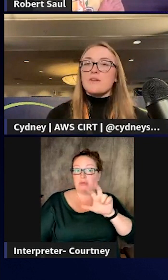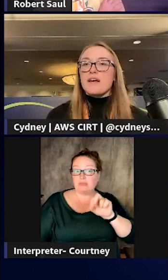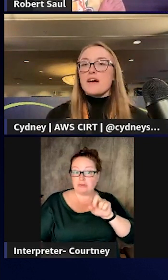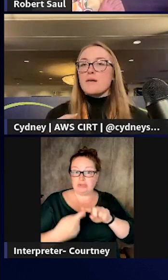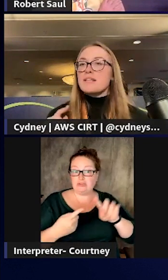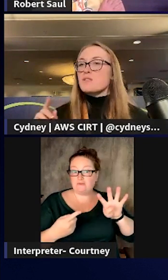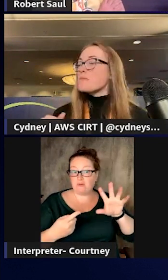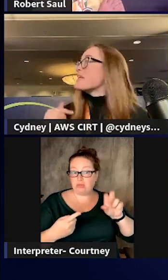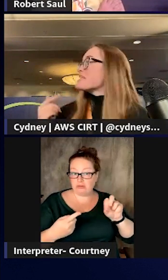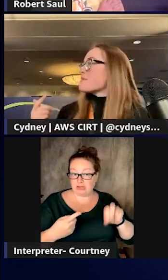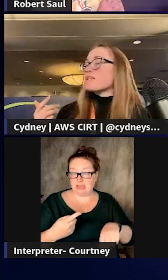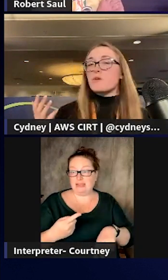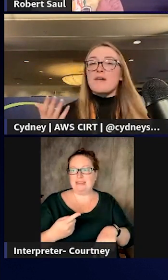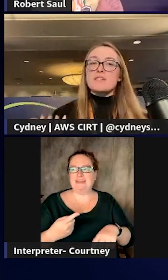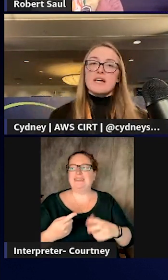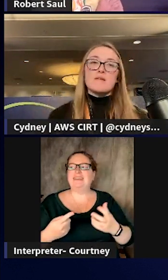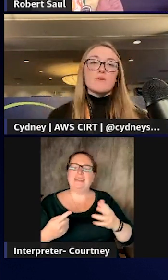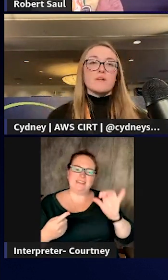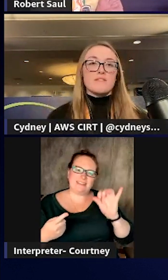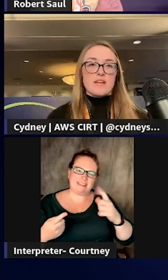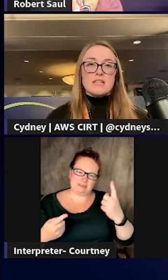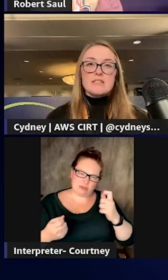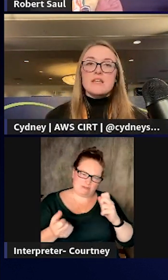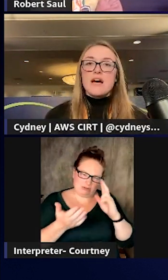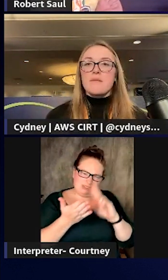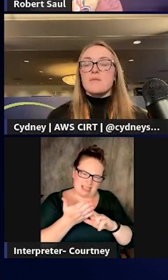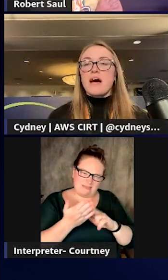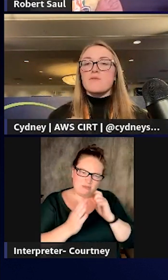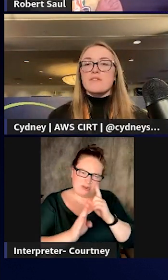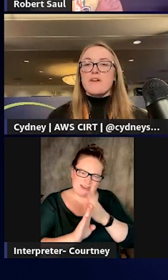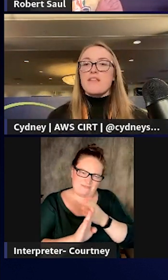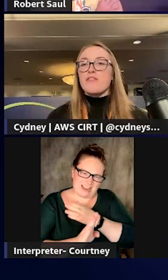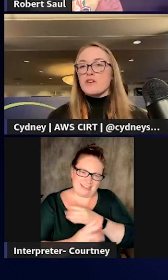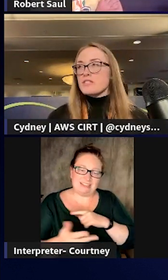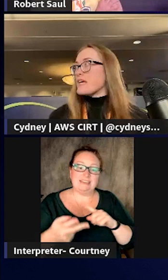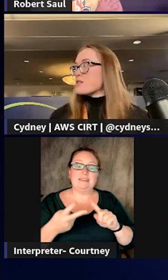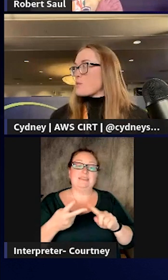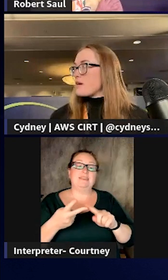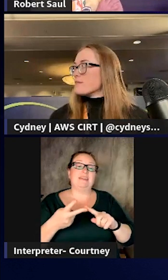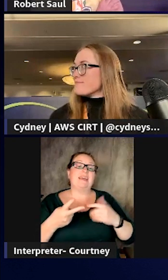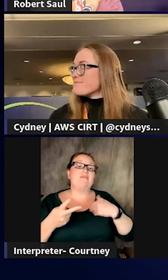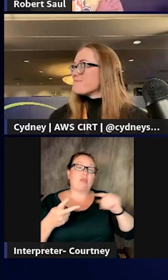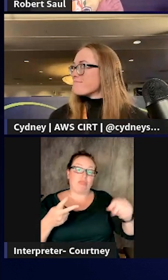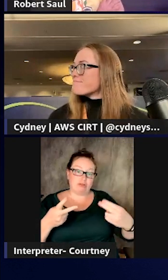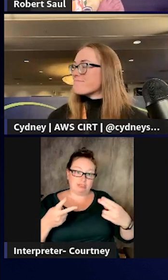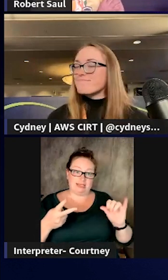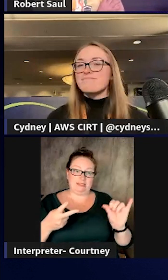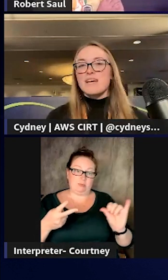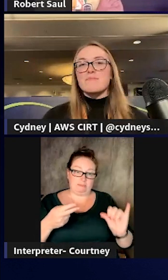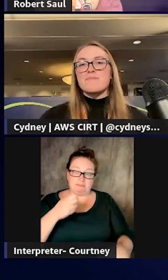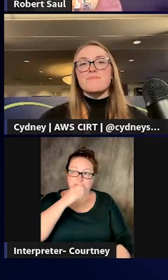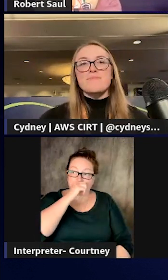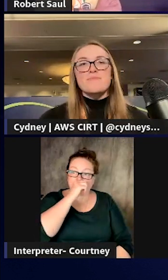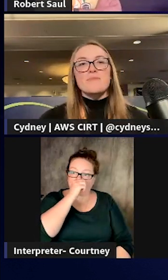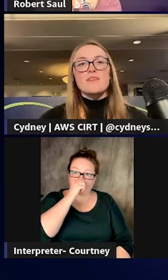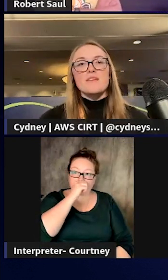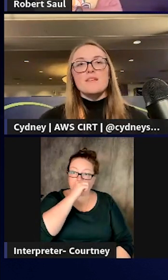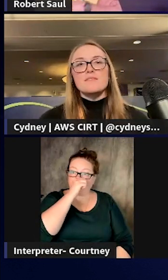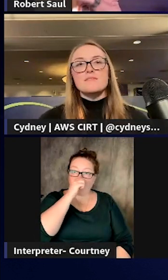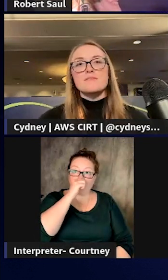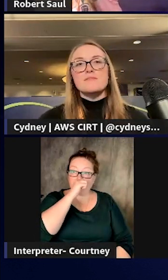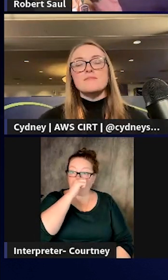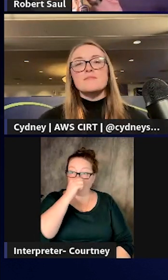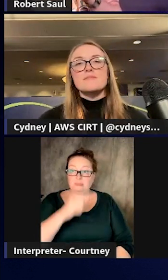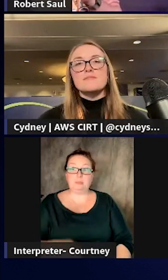and it is something that you have to sign up for in advance. I mean, we have one at Thursday as well. Okay.